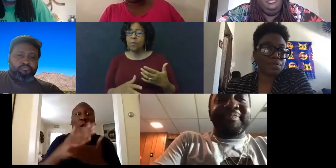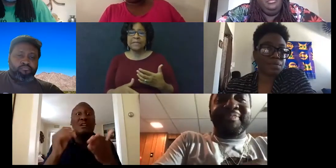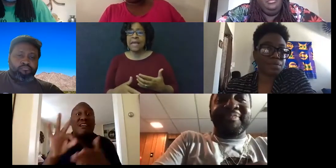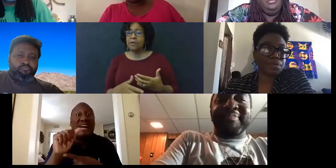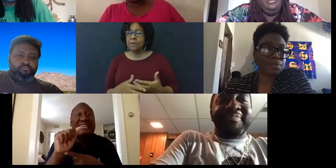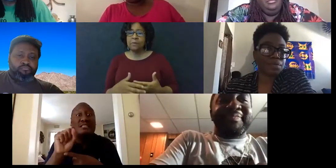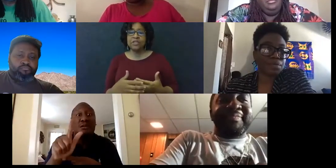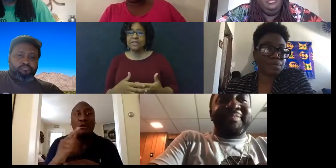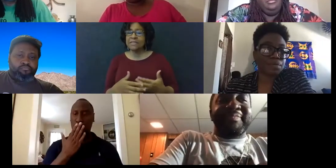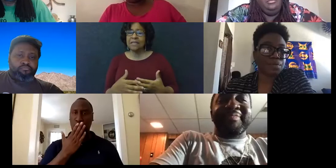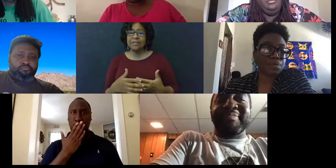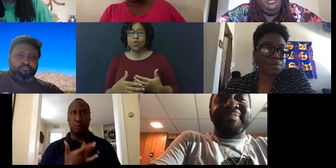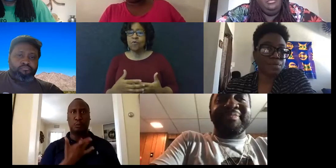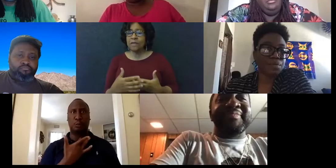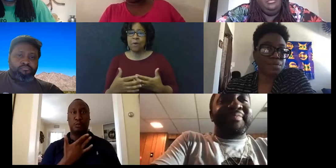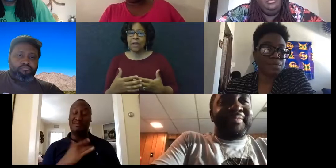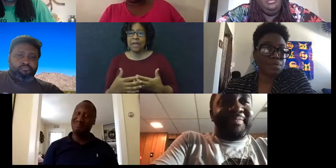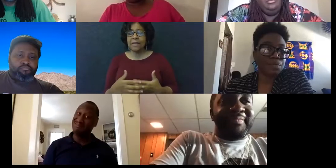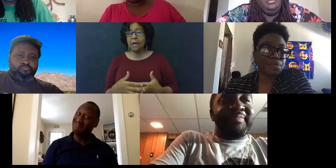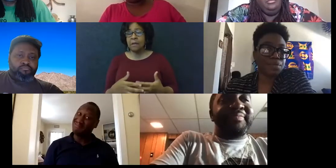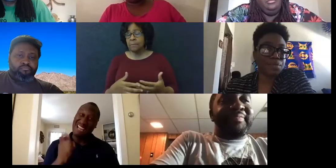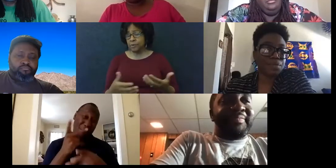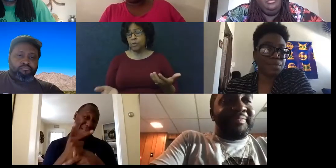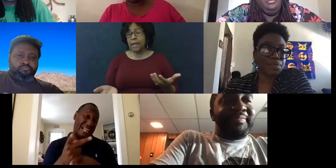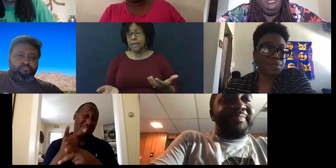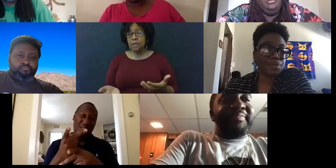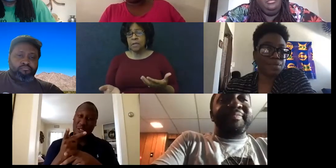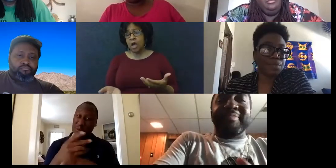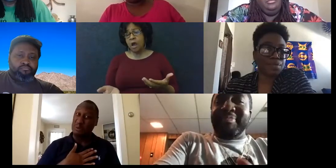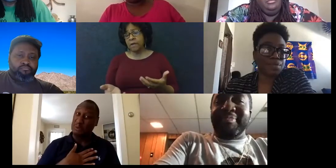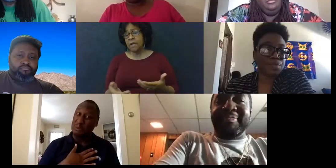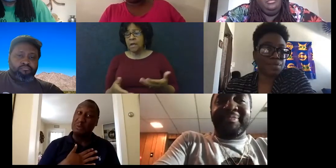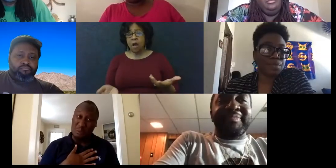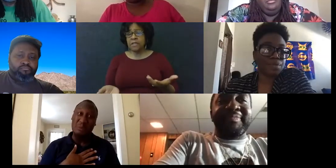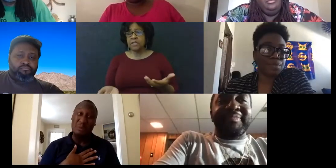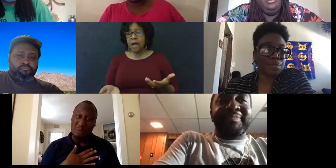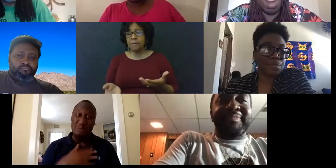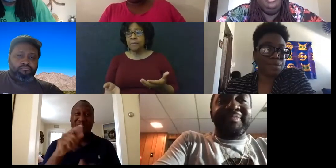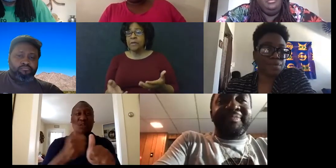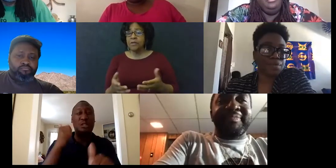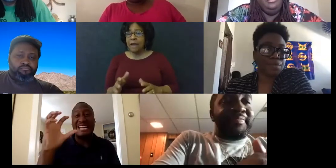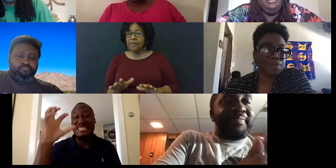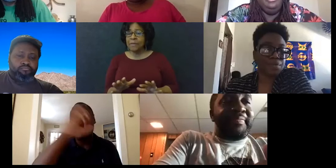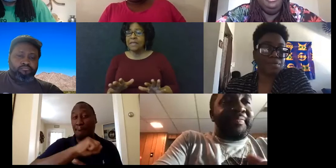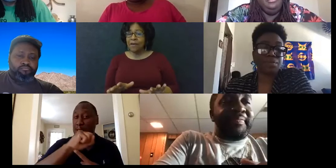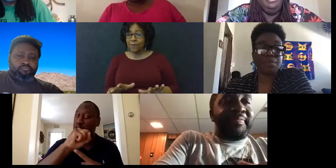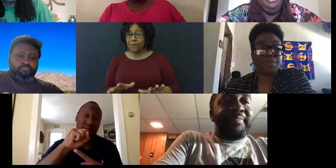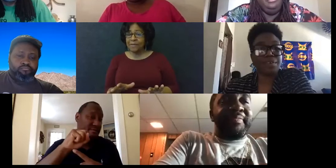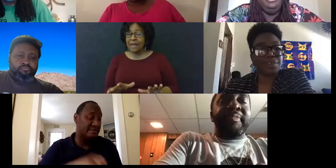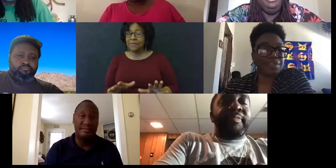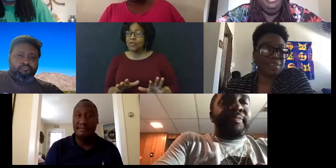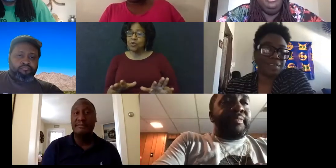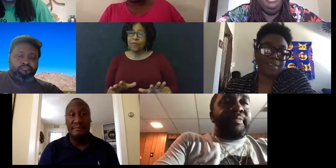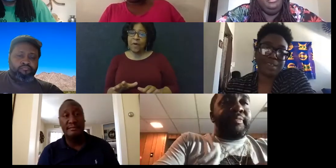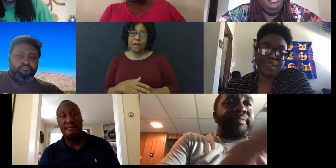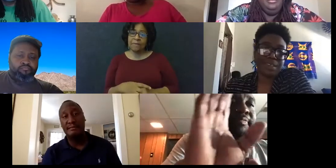Kevin wasn't angry. He was just telling the story as part of ASL. Too late. Sorry. Already shot him. You have to be careful. You